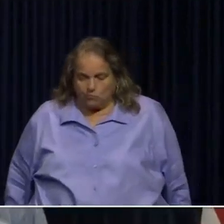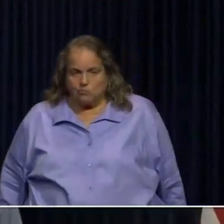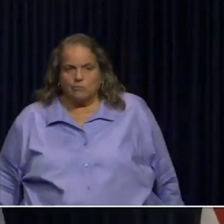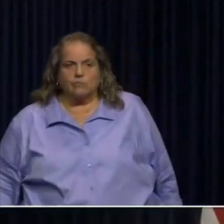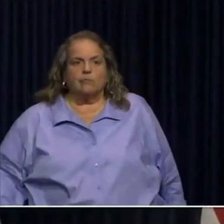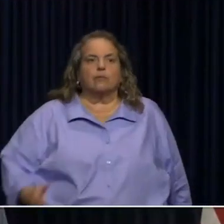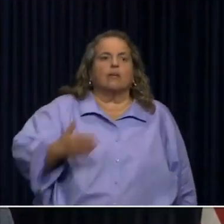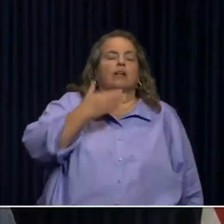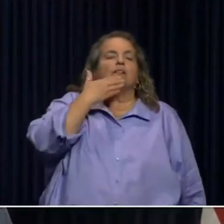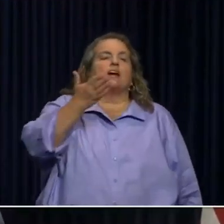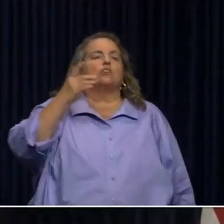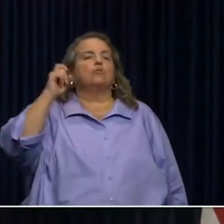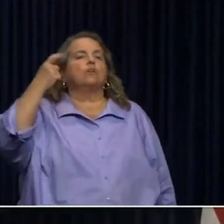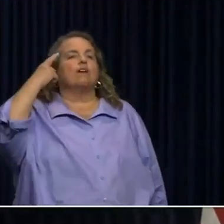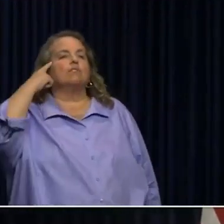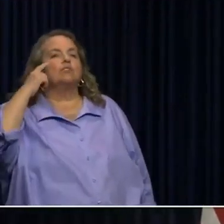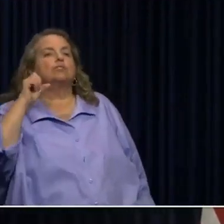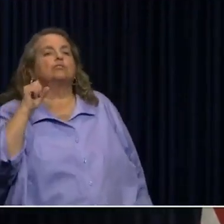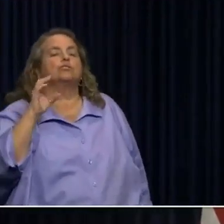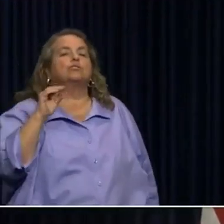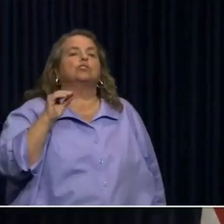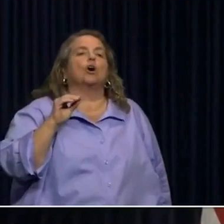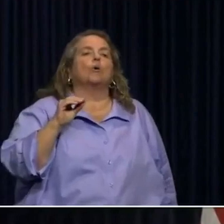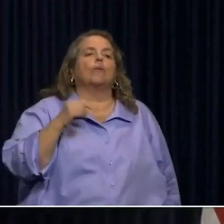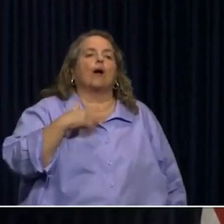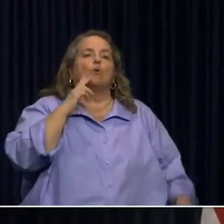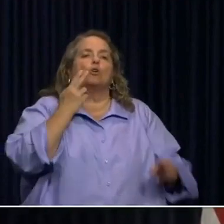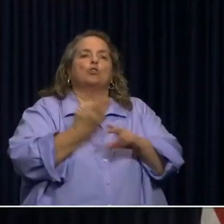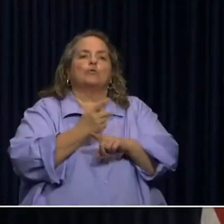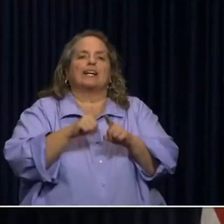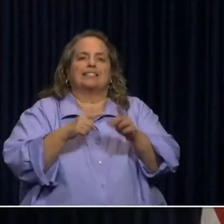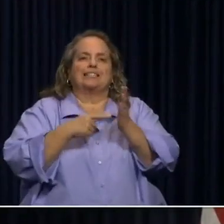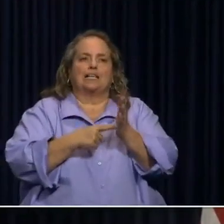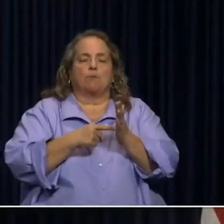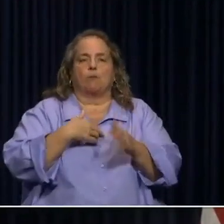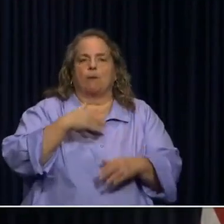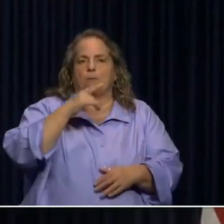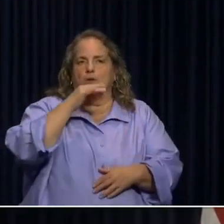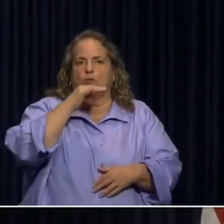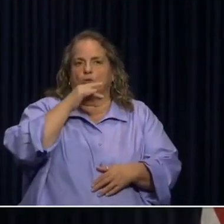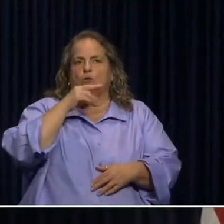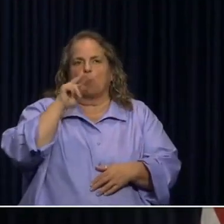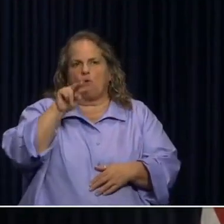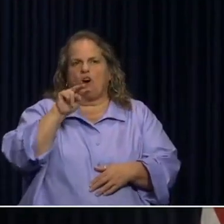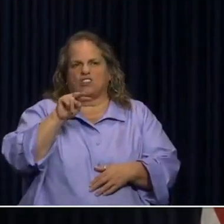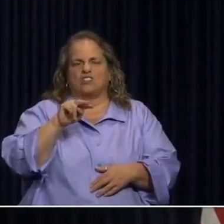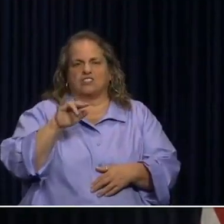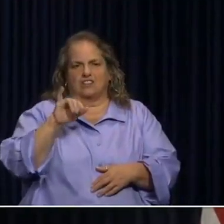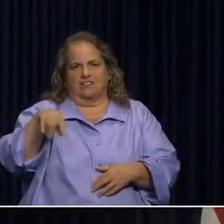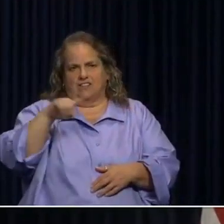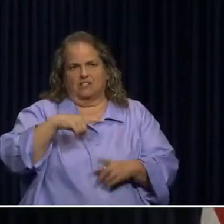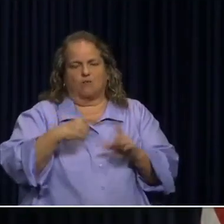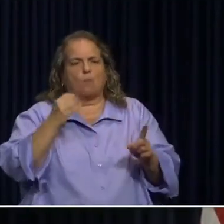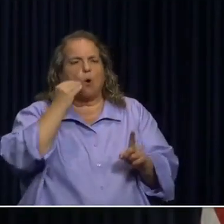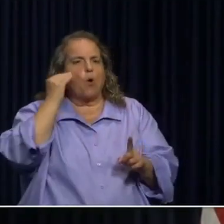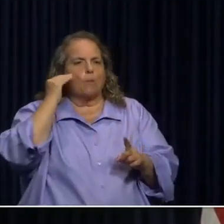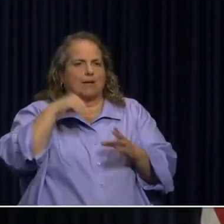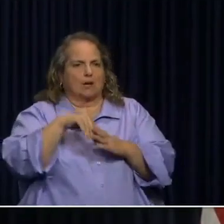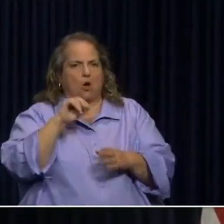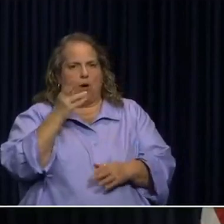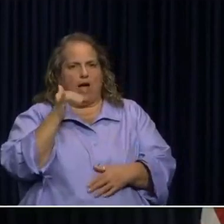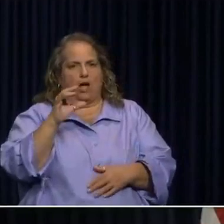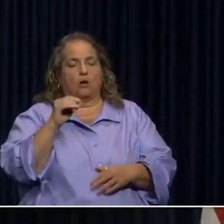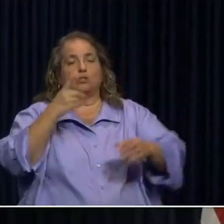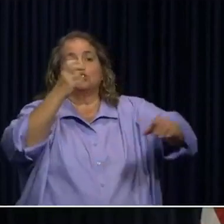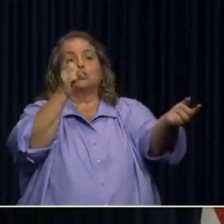Thank you, Governor. So I'm going to use this as an example. My mom watches these from home in Ohio. So she pointed out